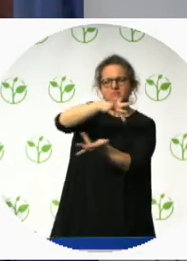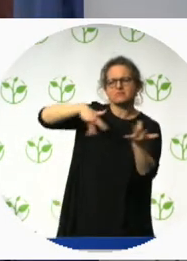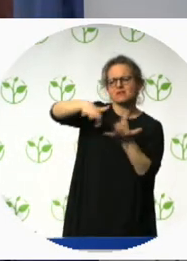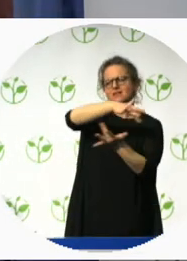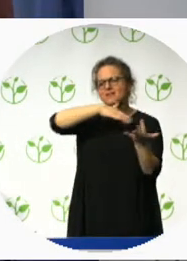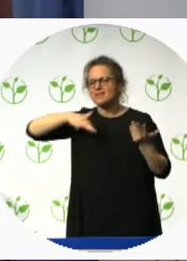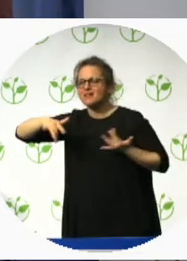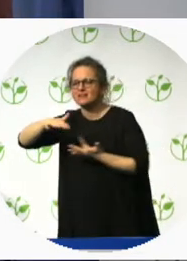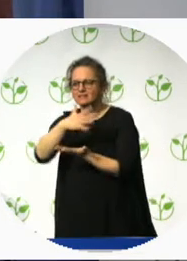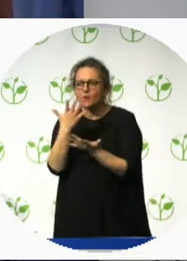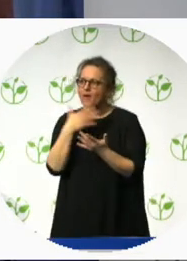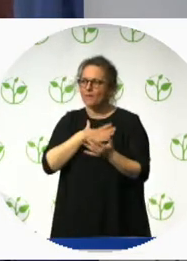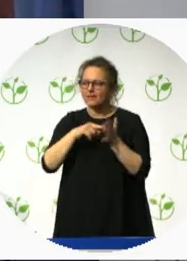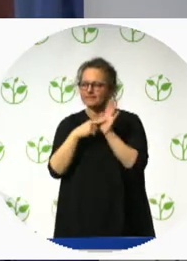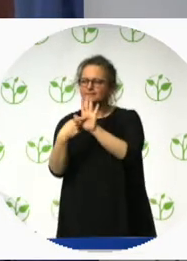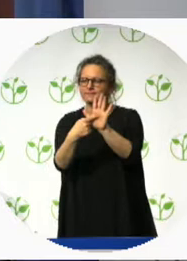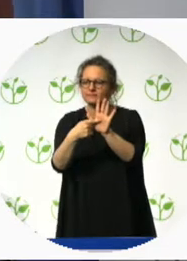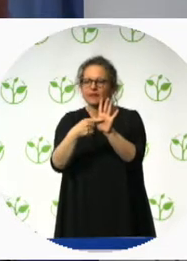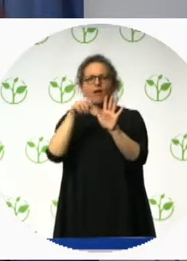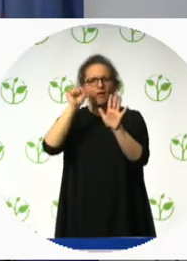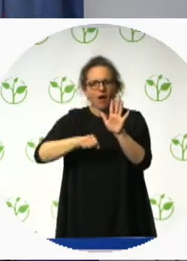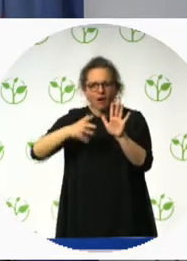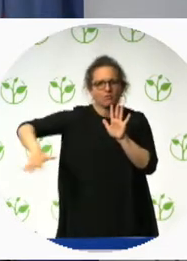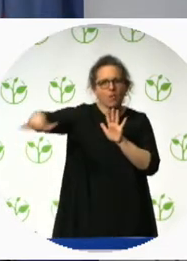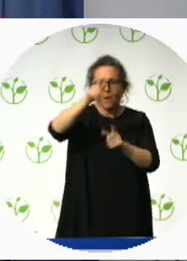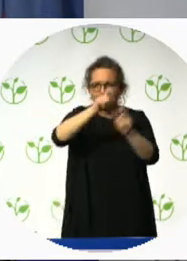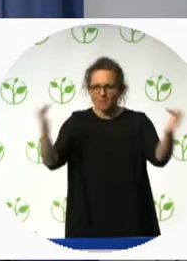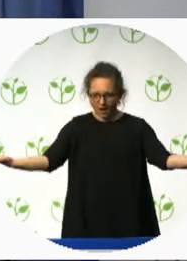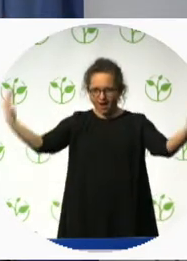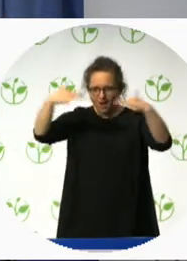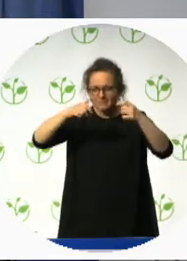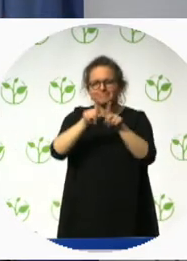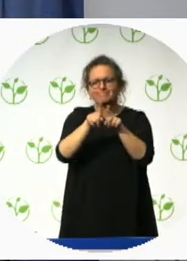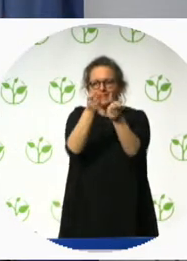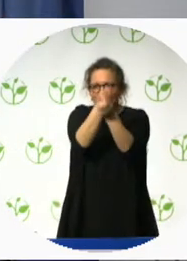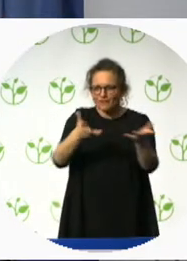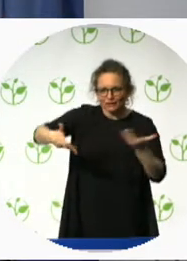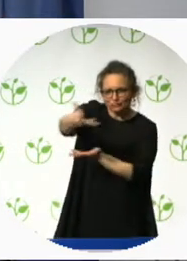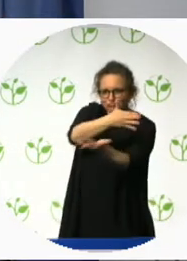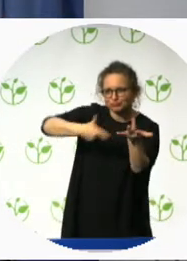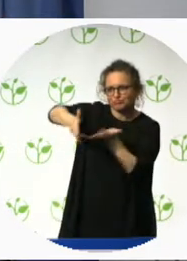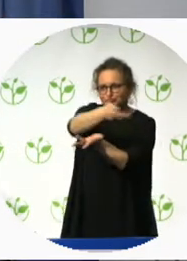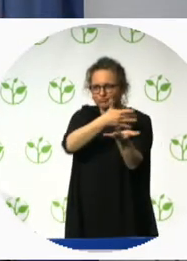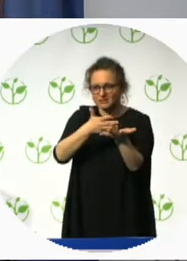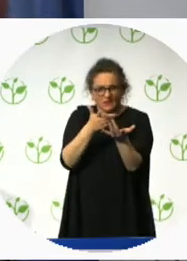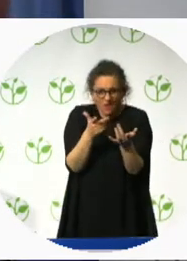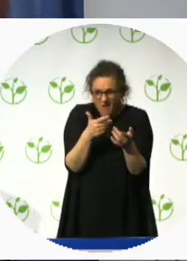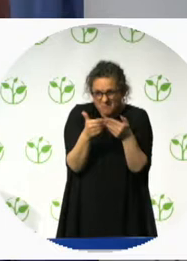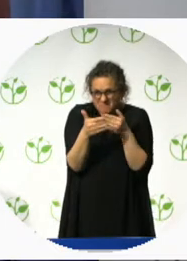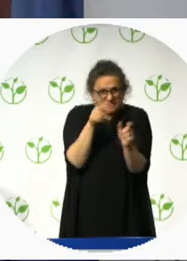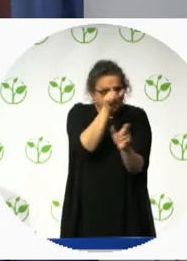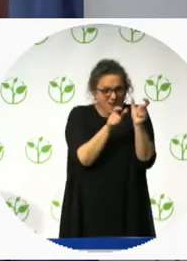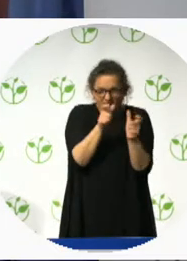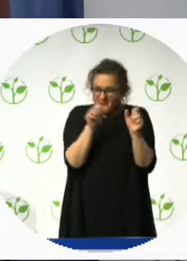together, and it is an important political signal, a message we want to give to the